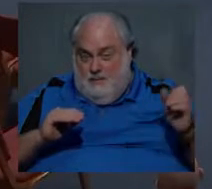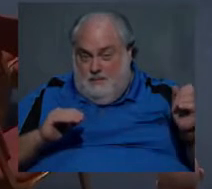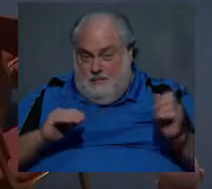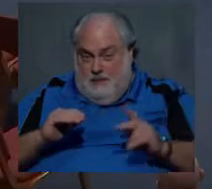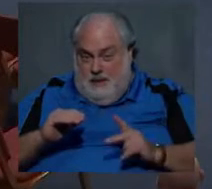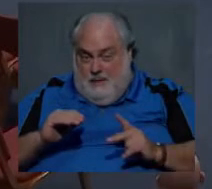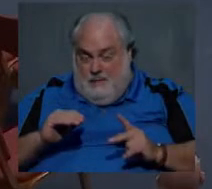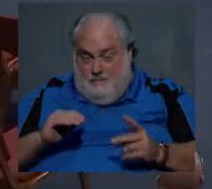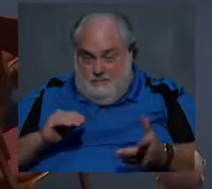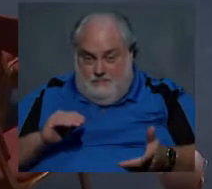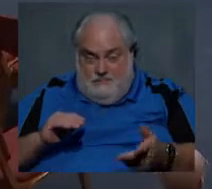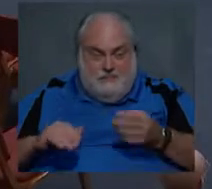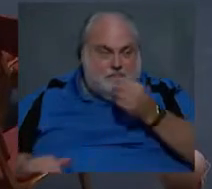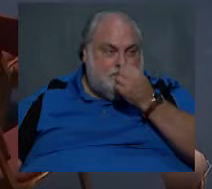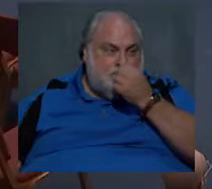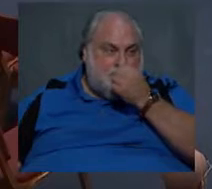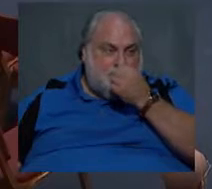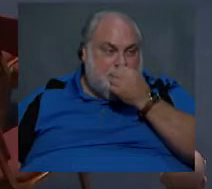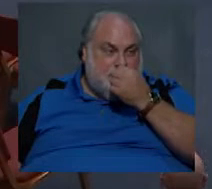talk?